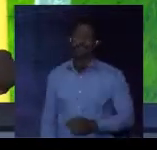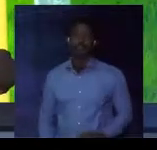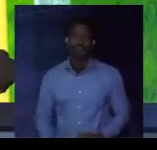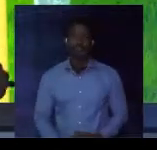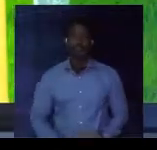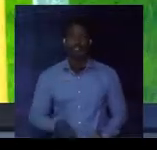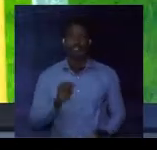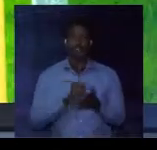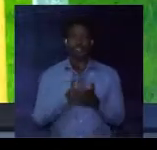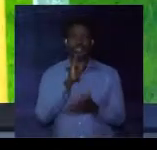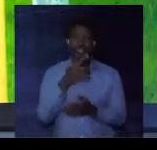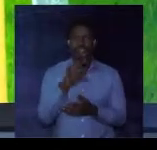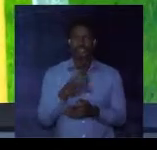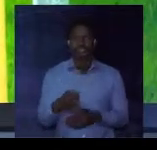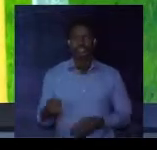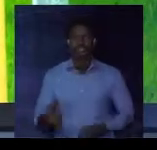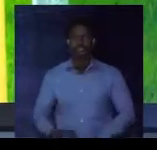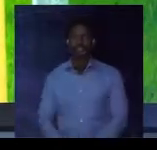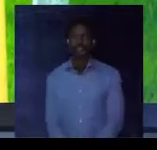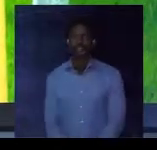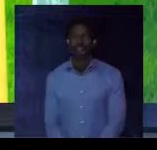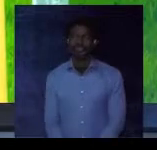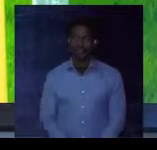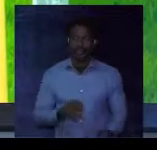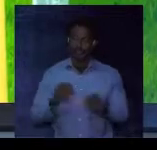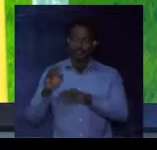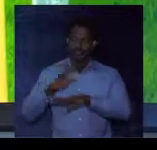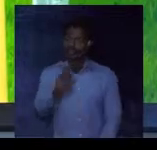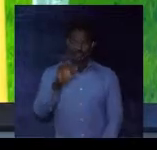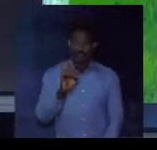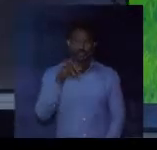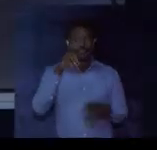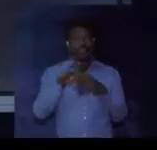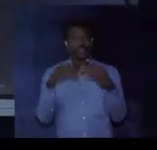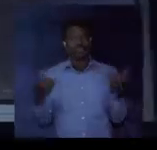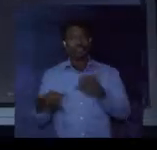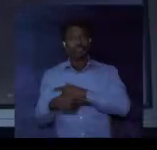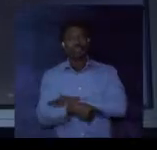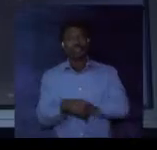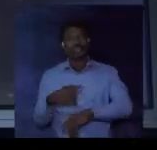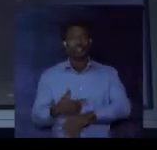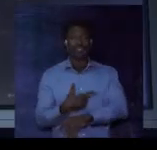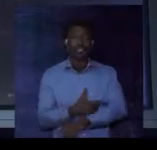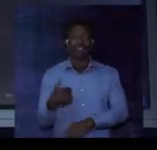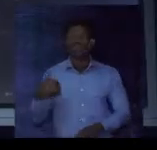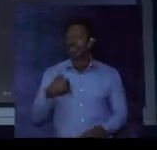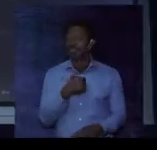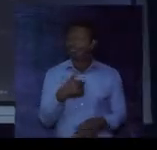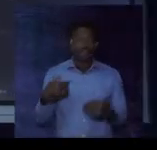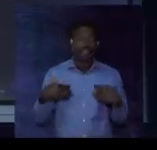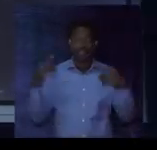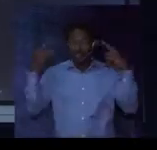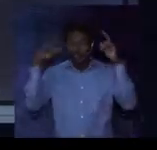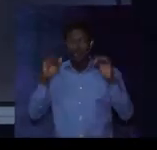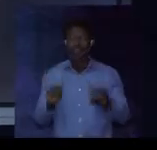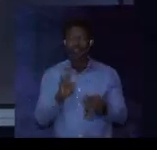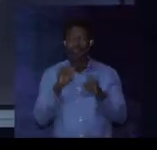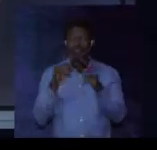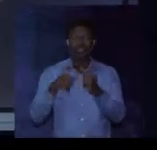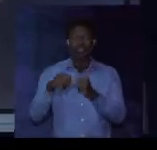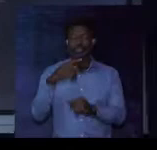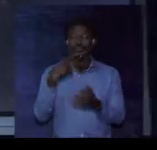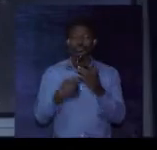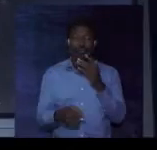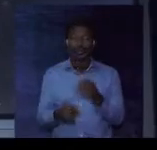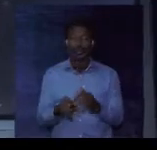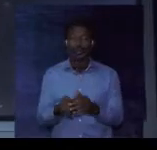gauge looks like. So that is the instrument. So in today's lesson, we have